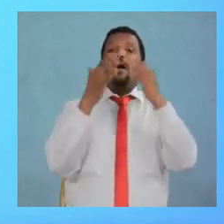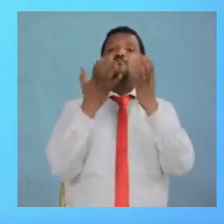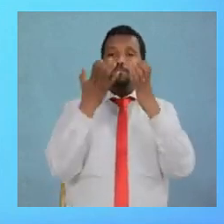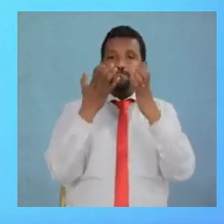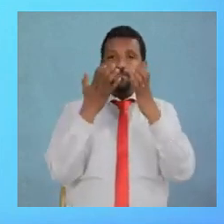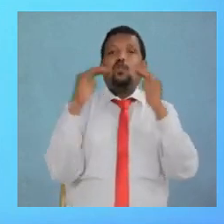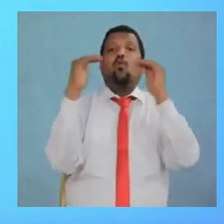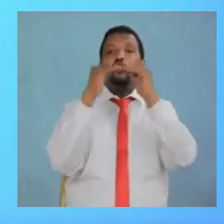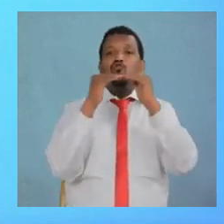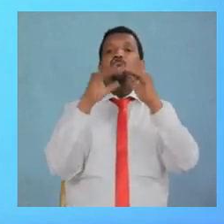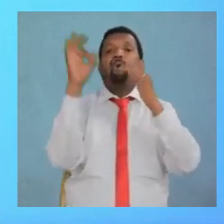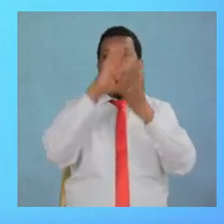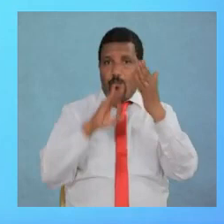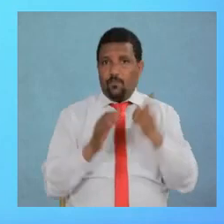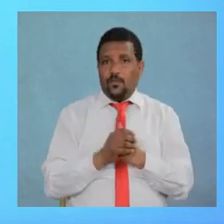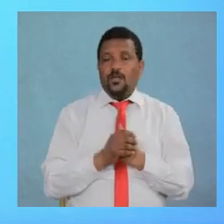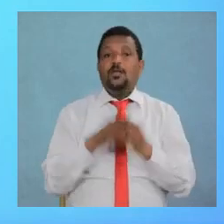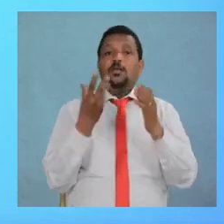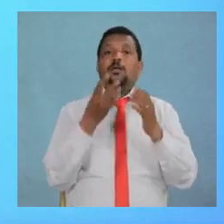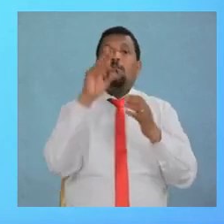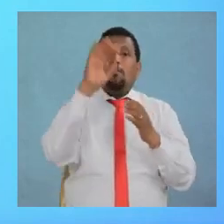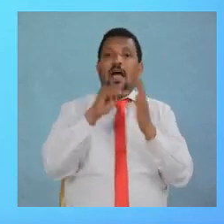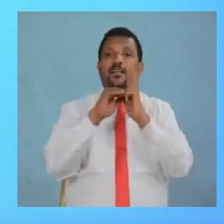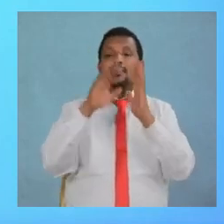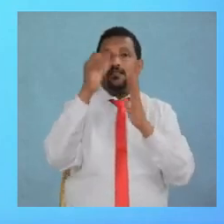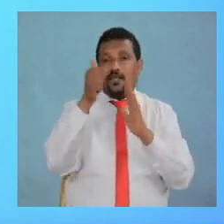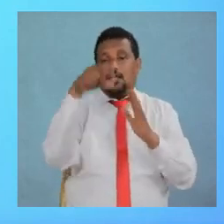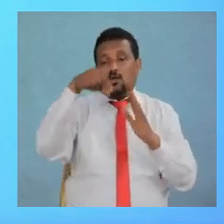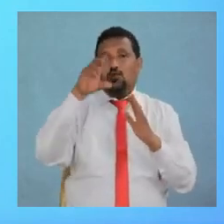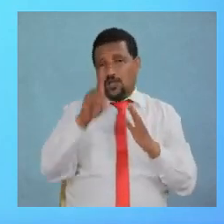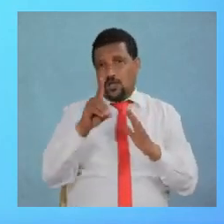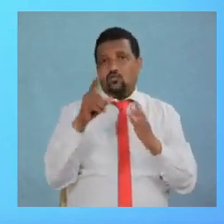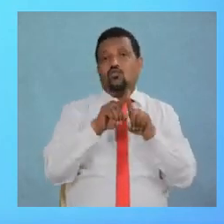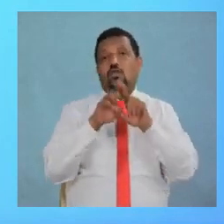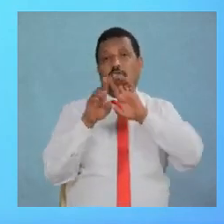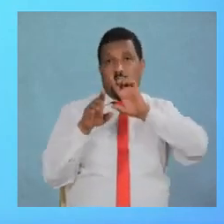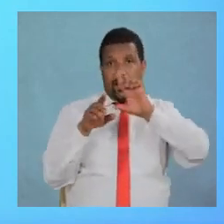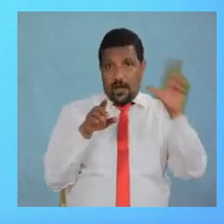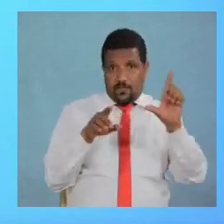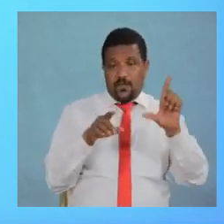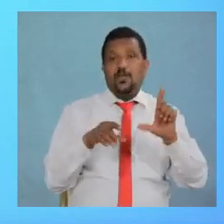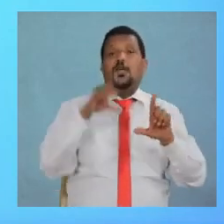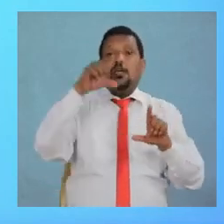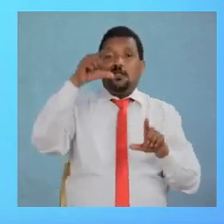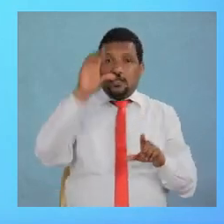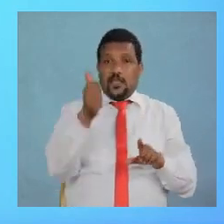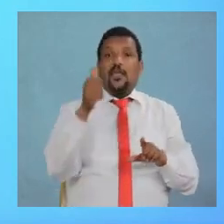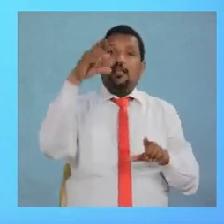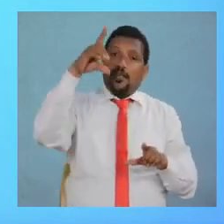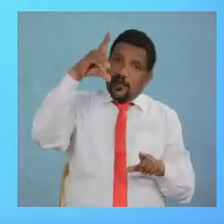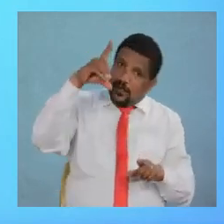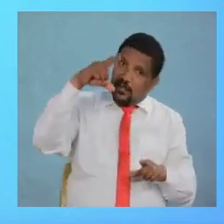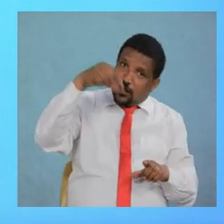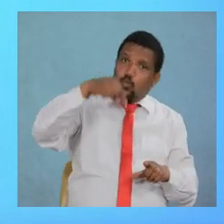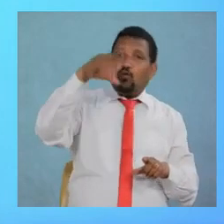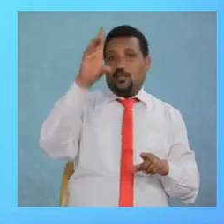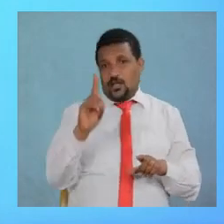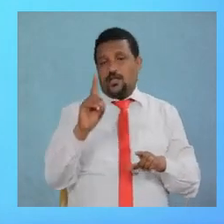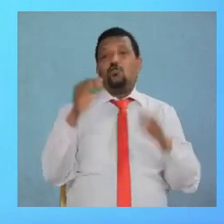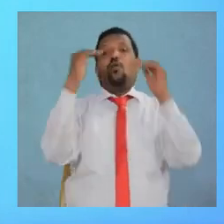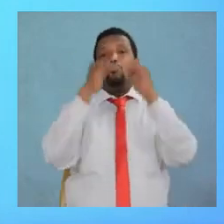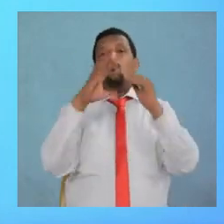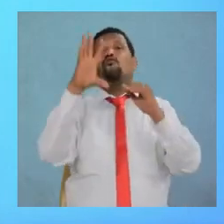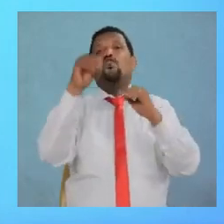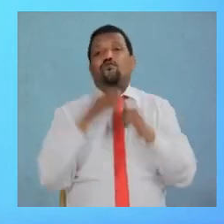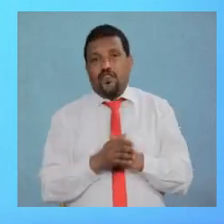to form, then we have to put this minus 10 QD to the left, then we left with 10 QD, which is equal to